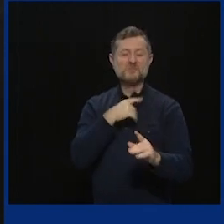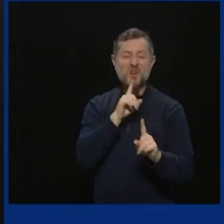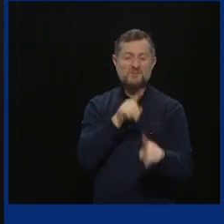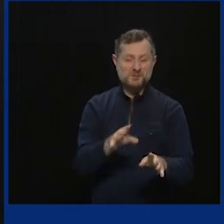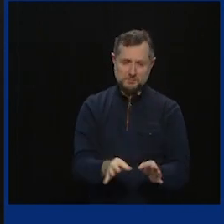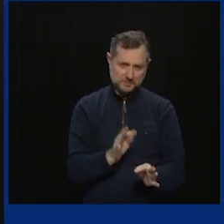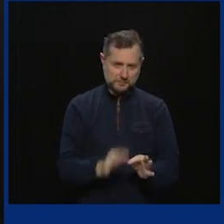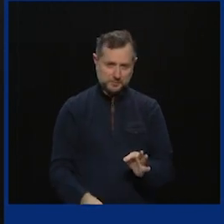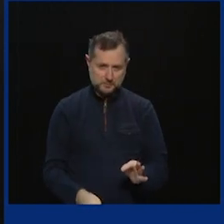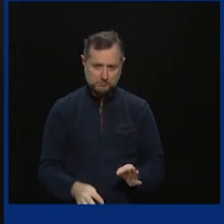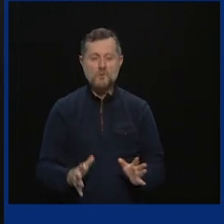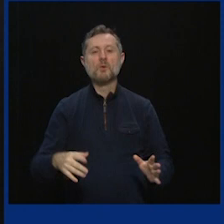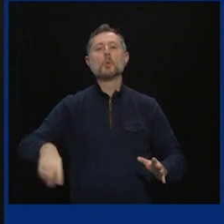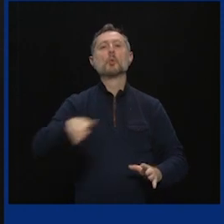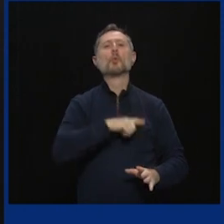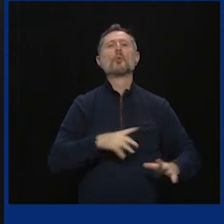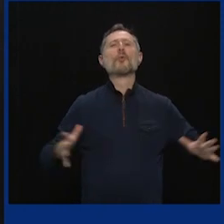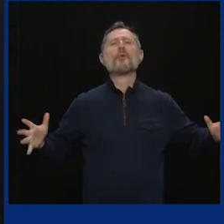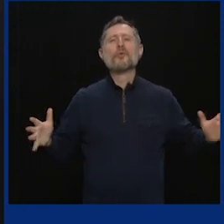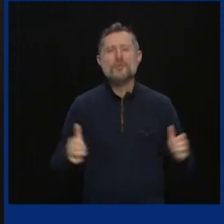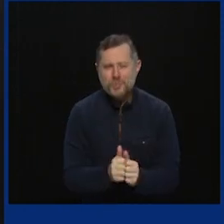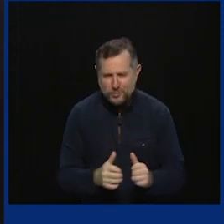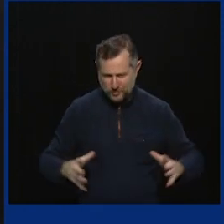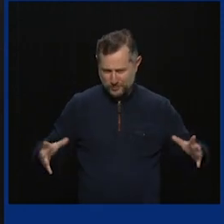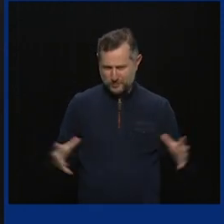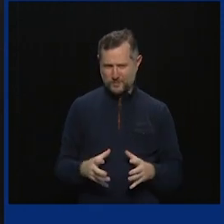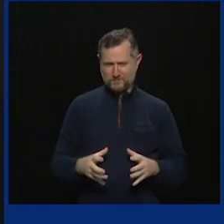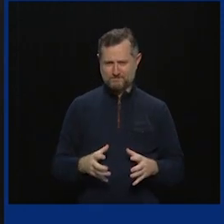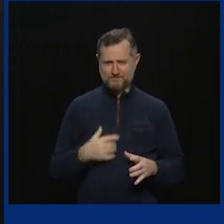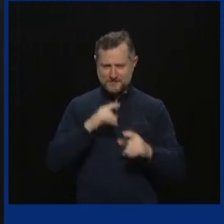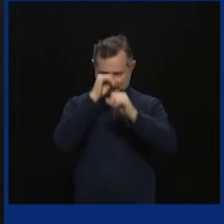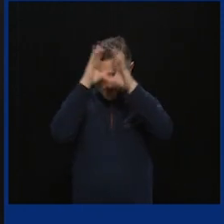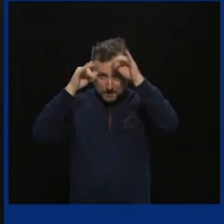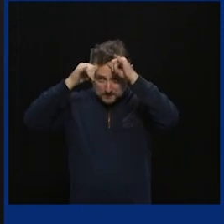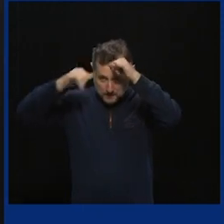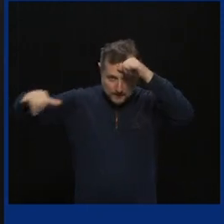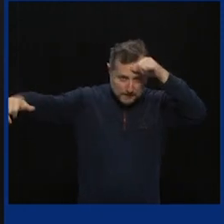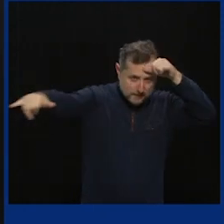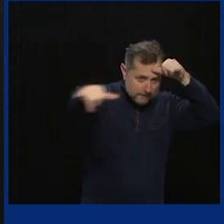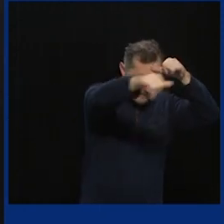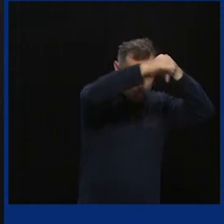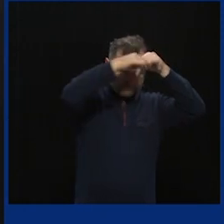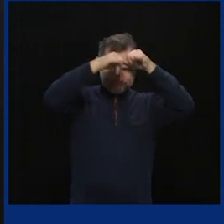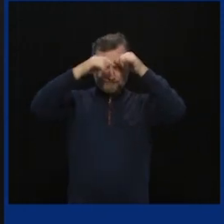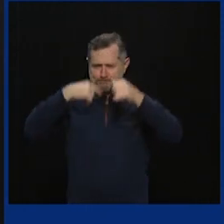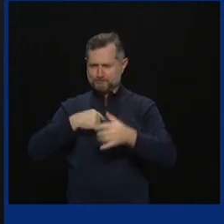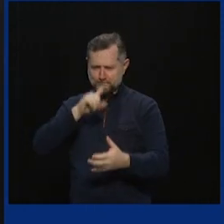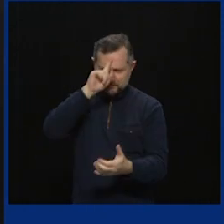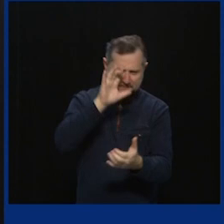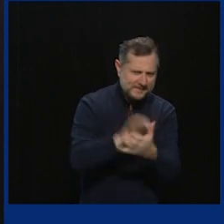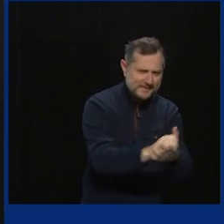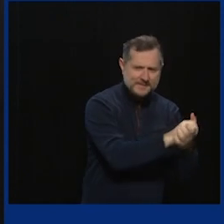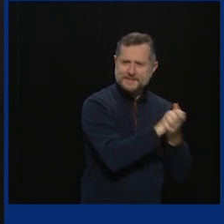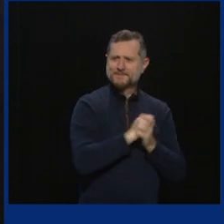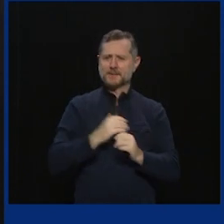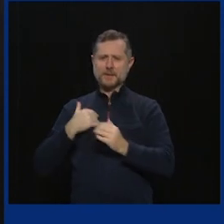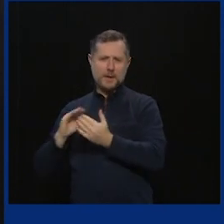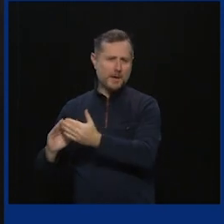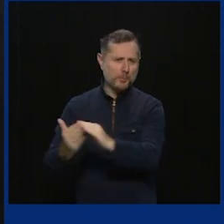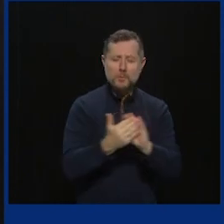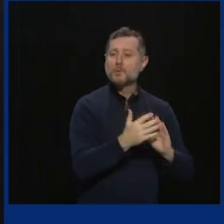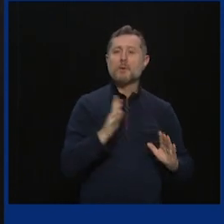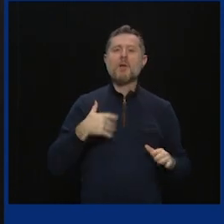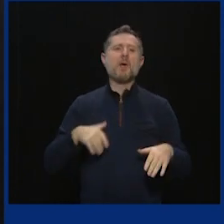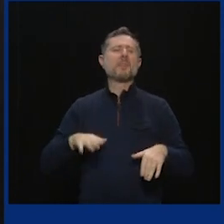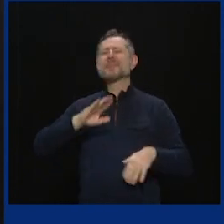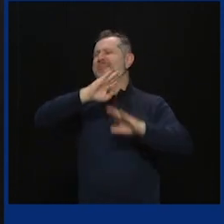together. They had a shared vision. They believed in this community to their core, and they never, ever gave up. I will never give up on you because you